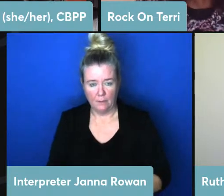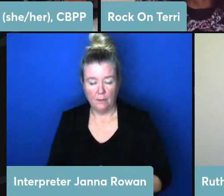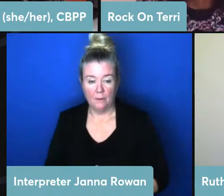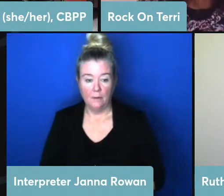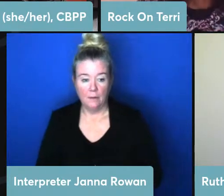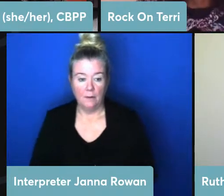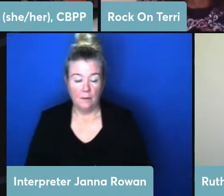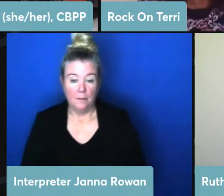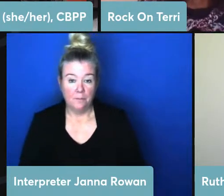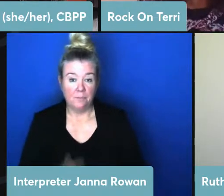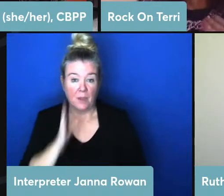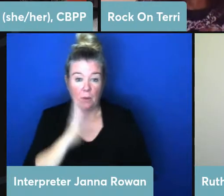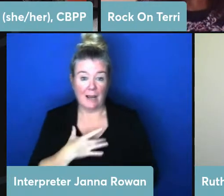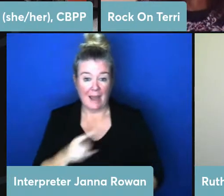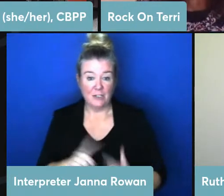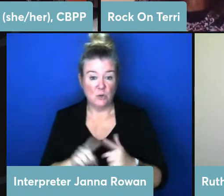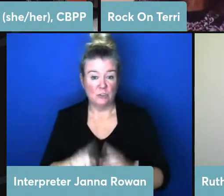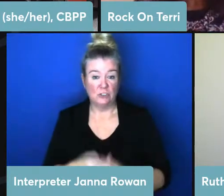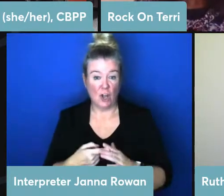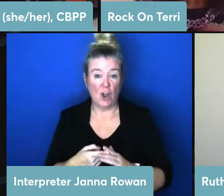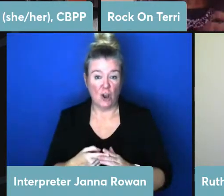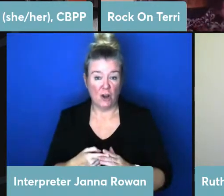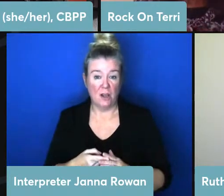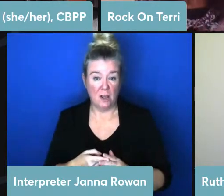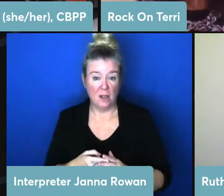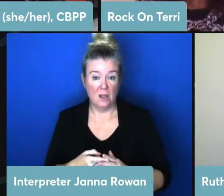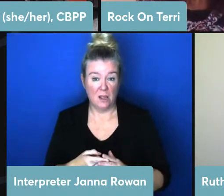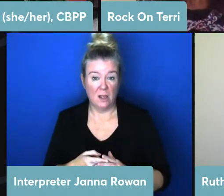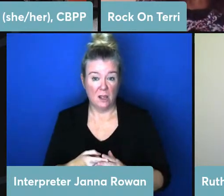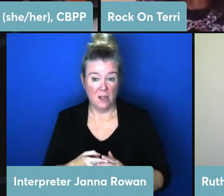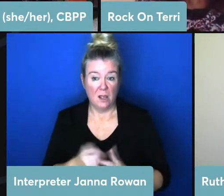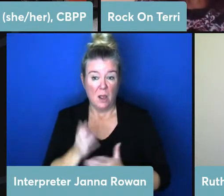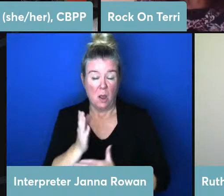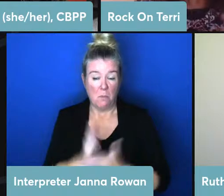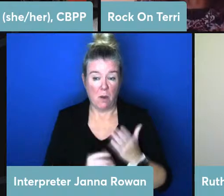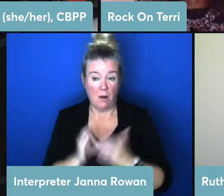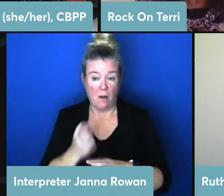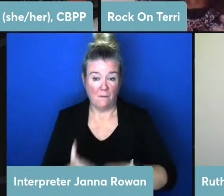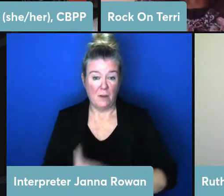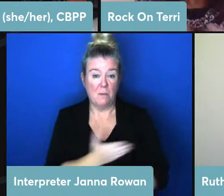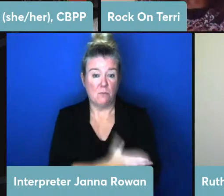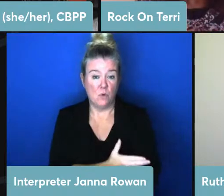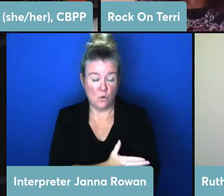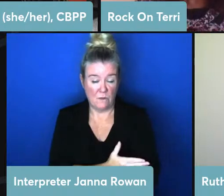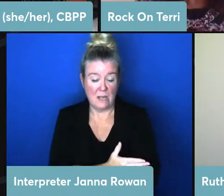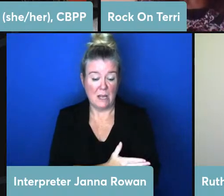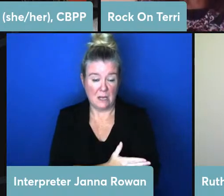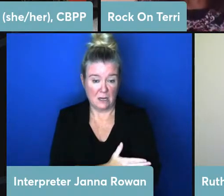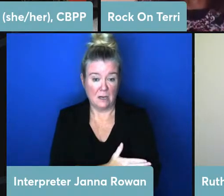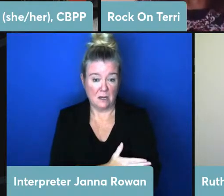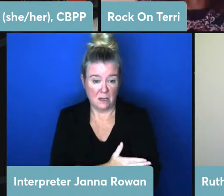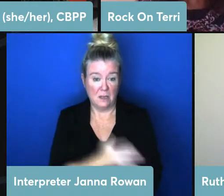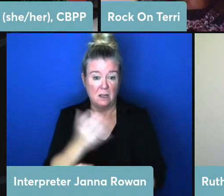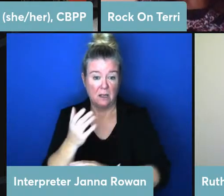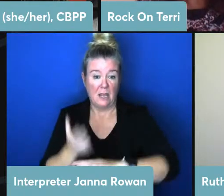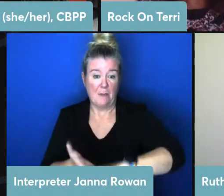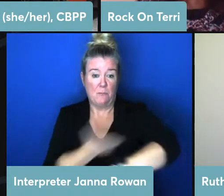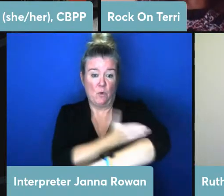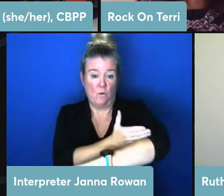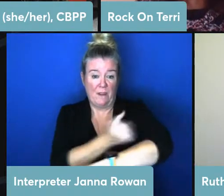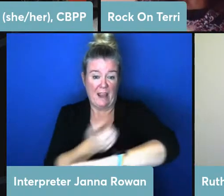I would like to just start out that part of the improving and everything, you know, like